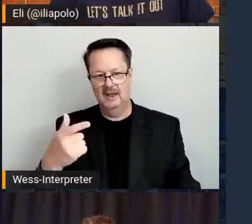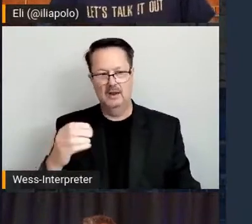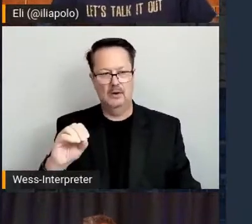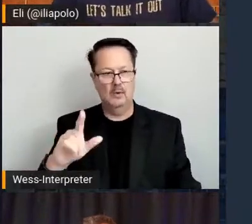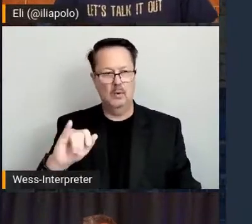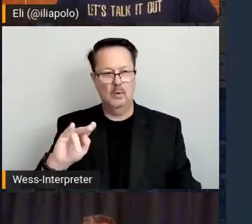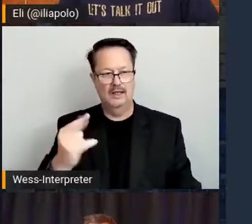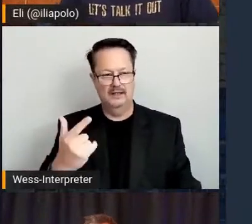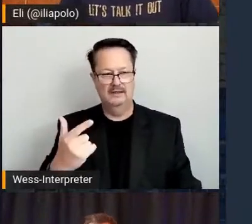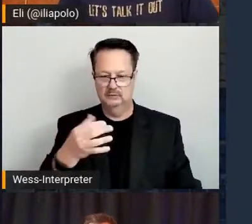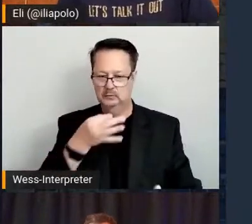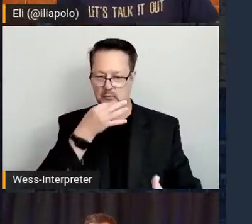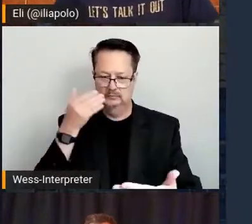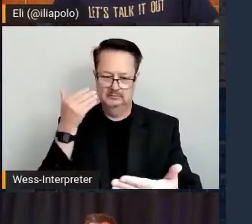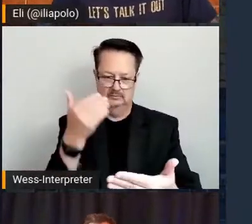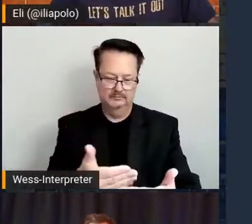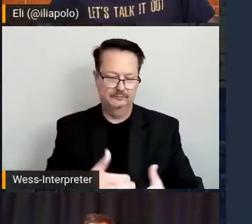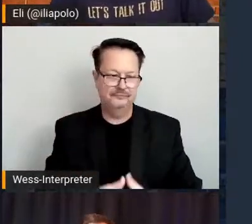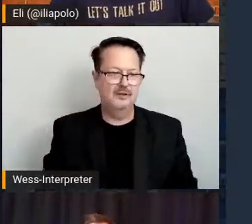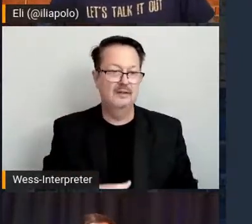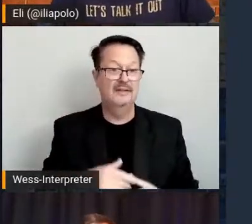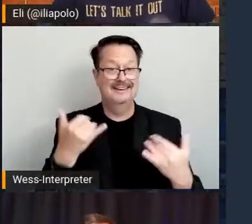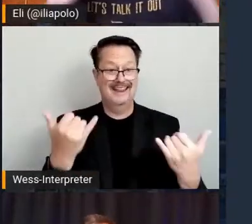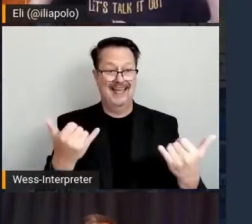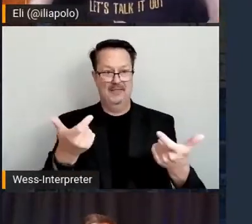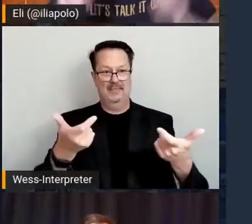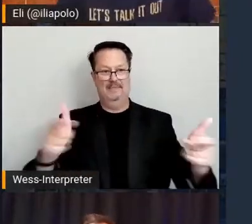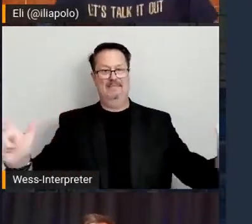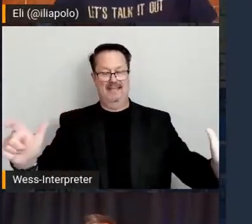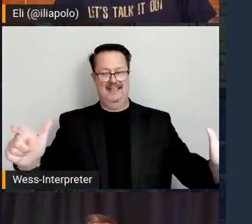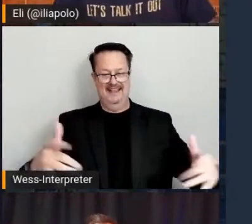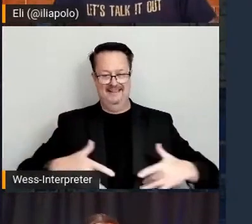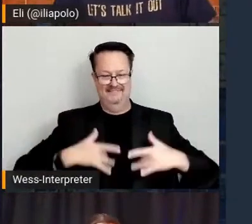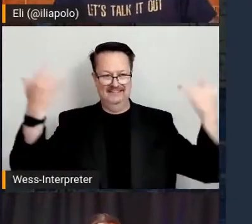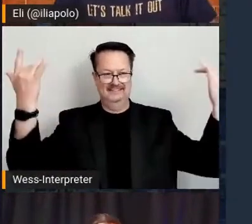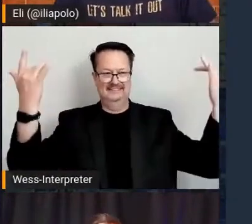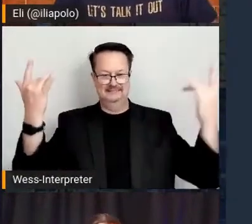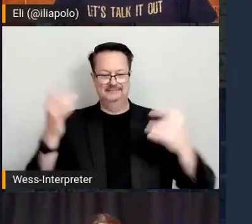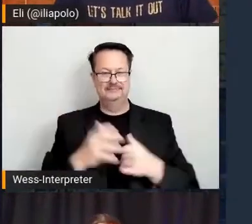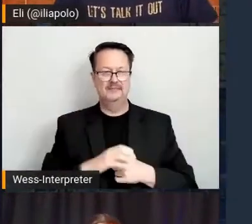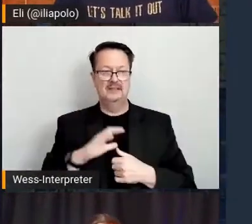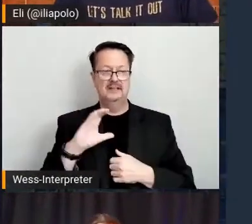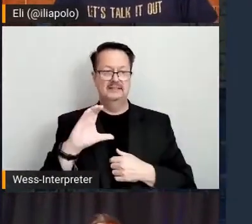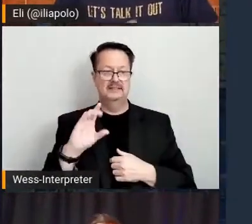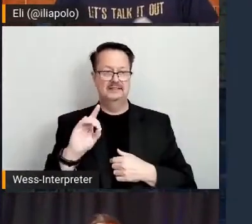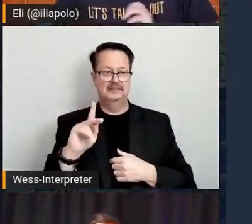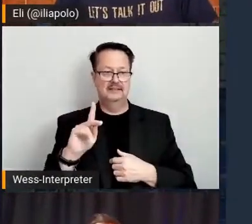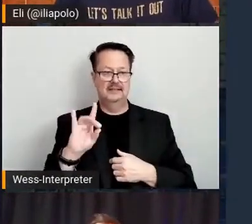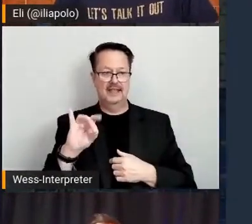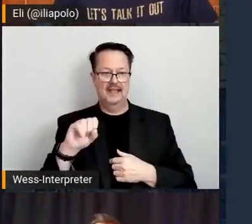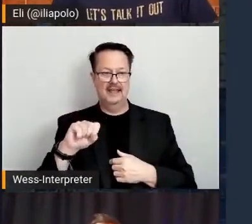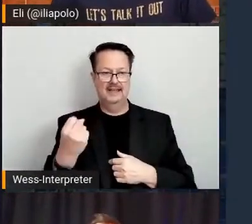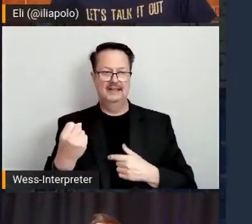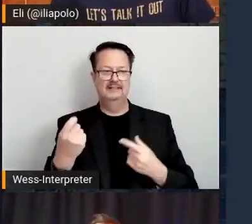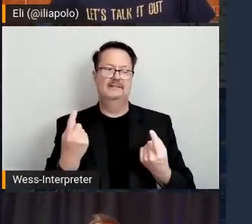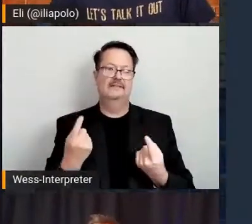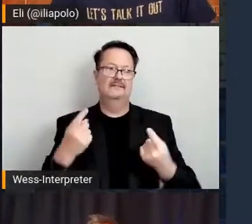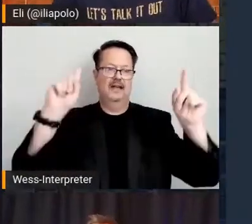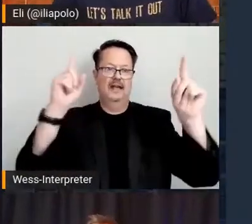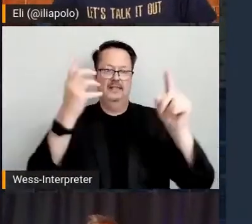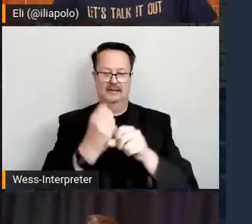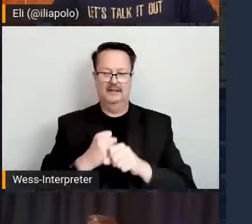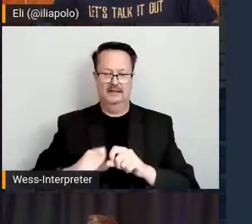Okay, so this is the main event. Yeah, woo! So CDK8s finally gets its